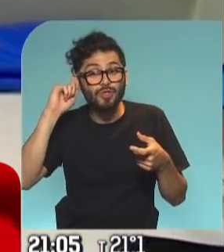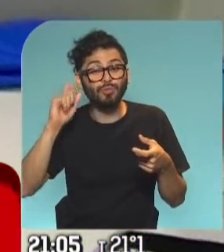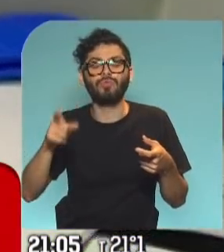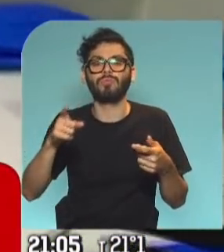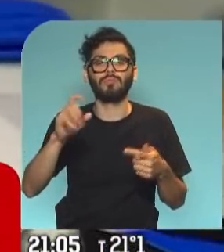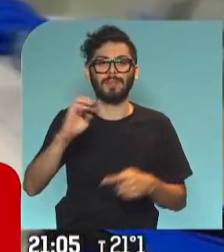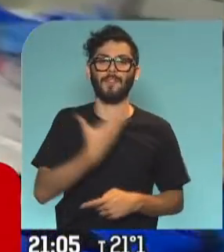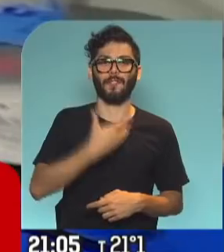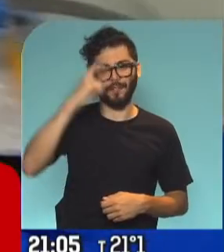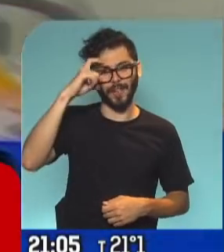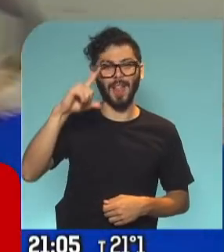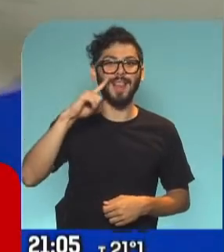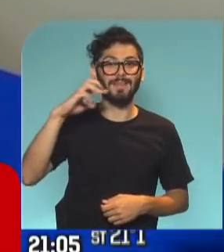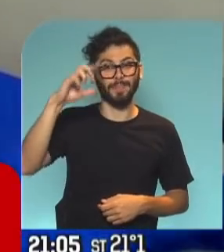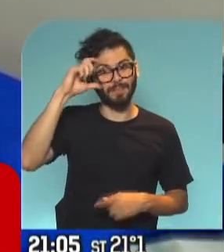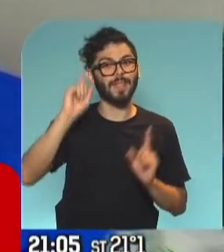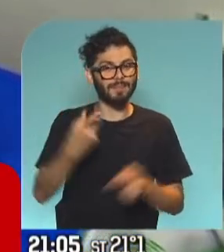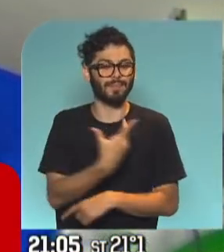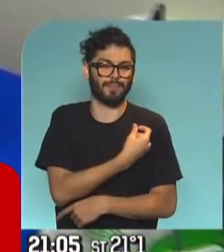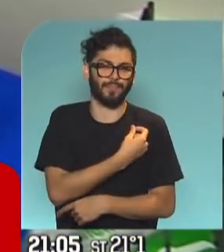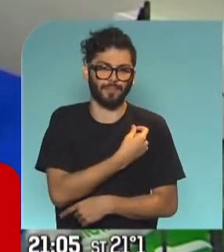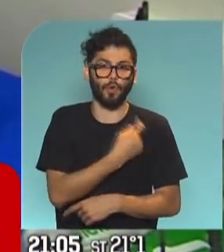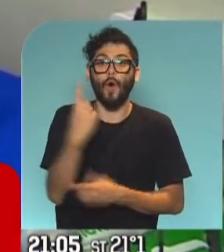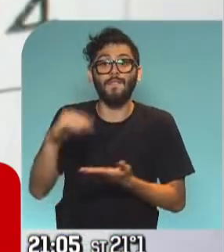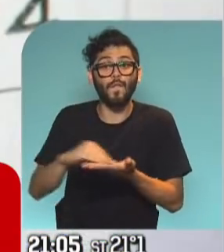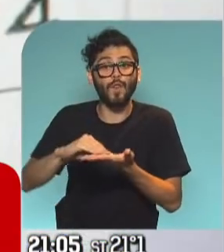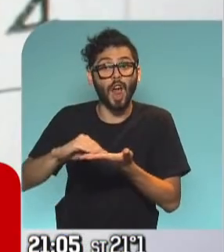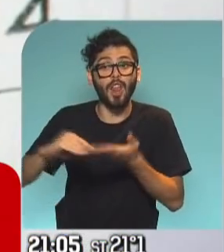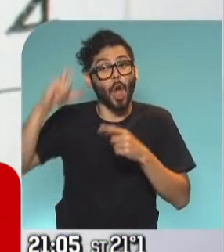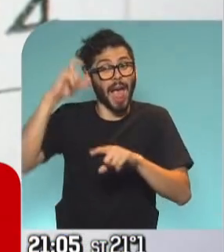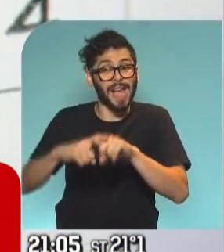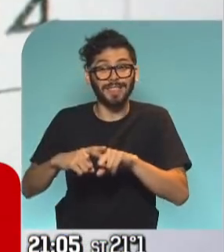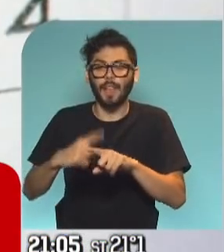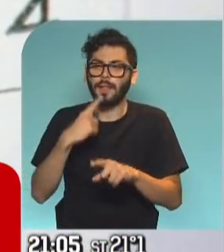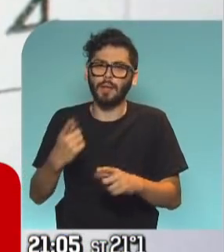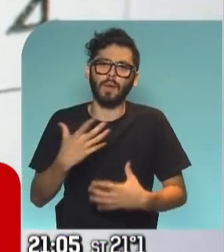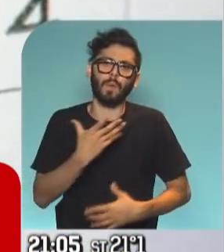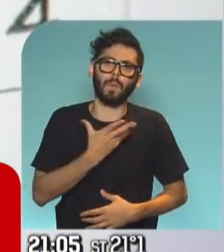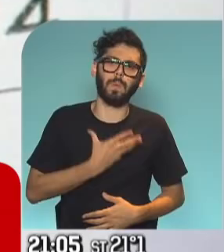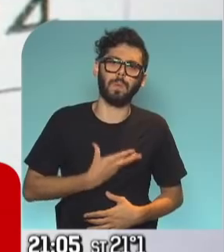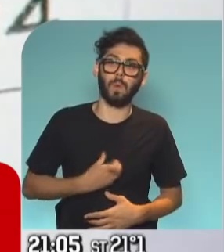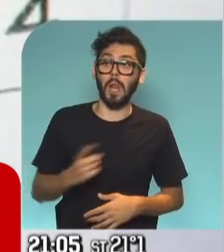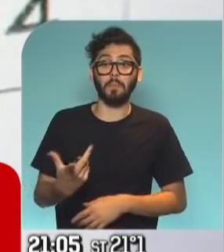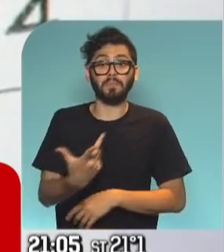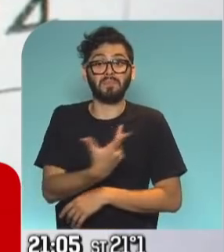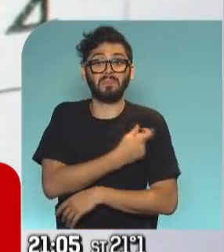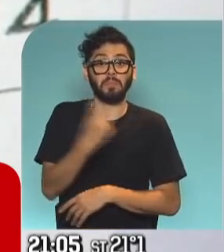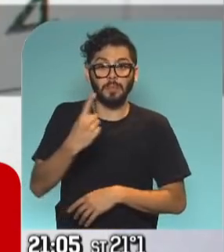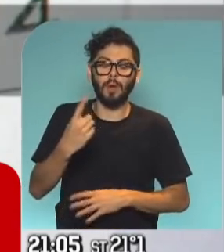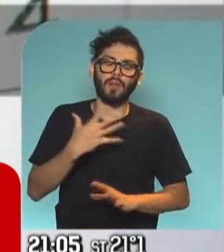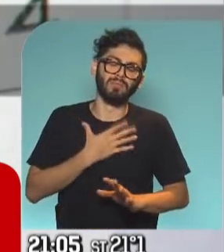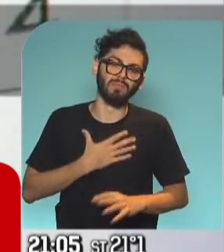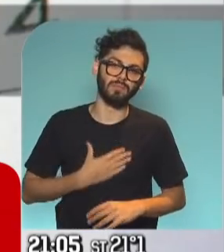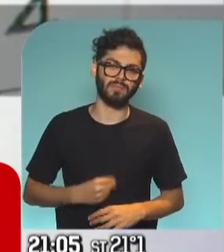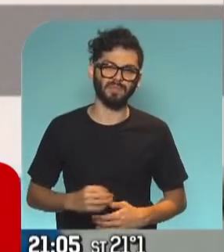funcionario retirado del norte de Inglaterra dice sentirse aliviado al ser uno de los primeros en aplicarse la Pfizer.